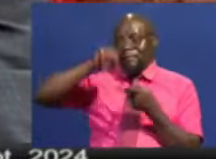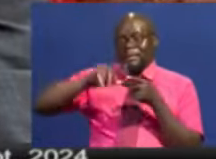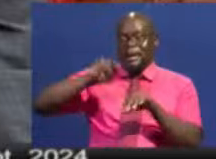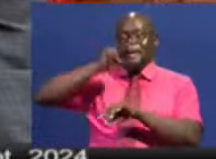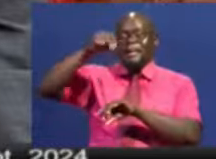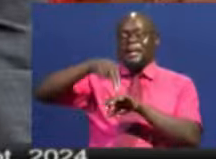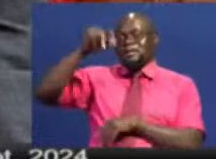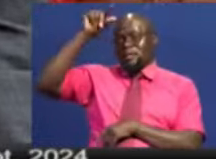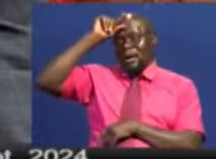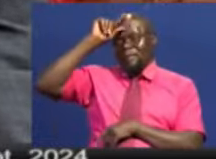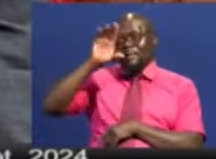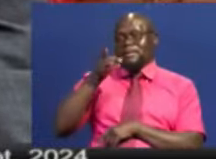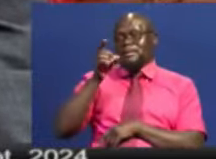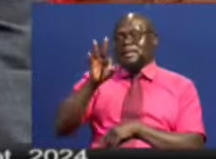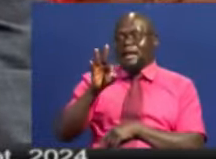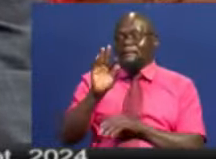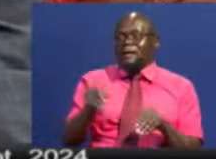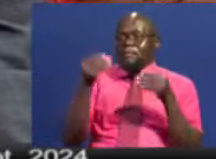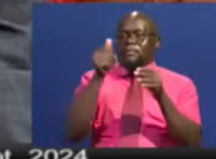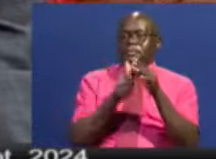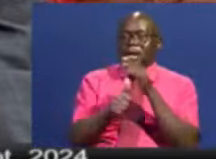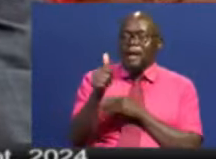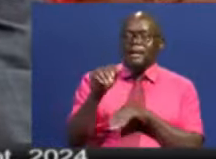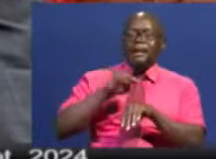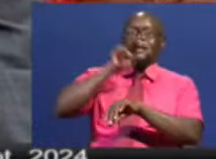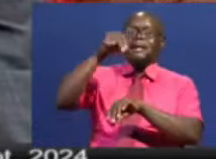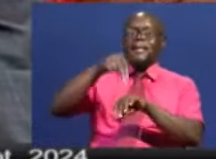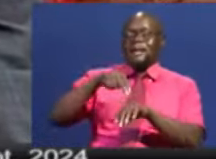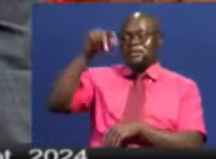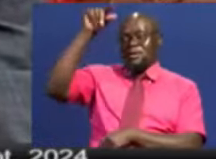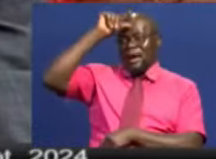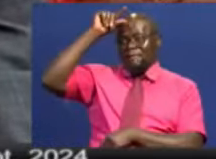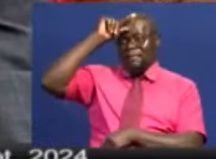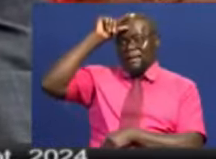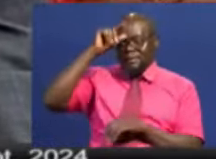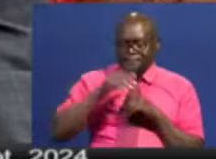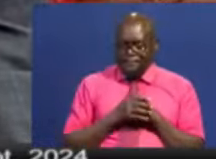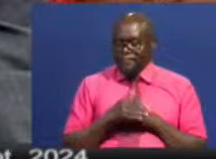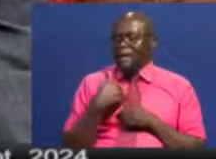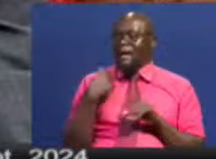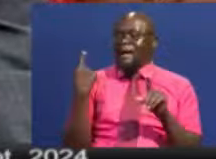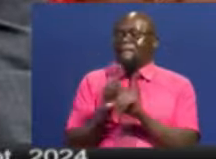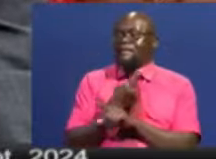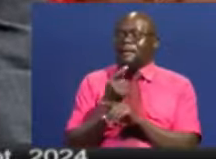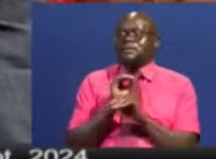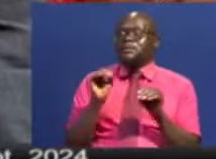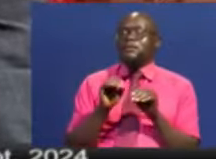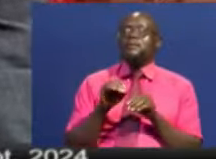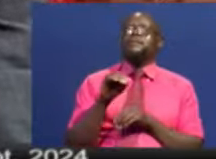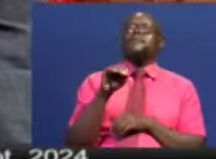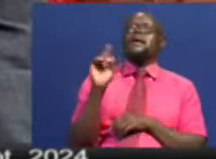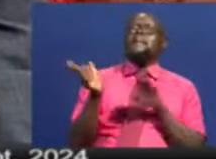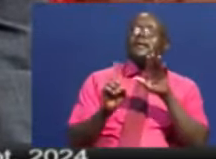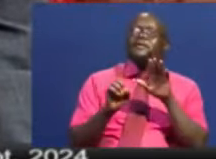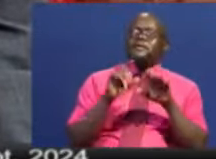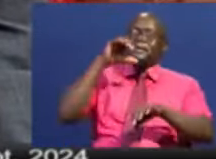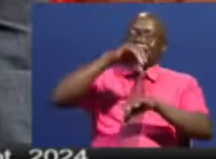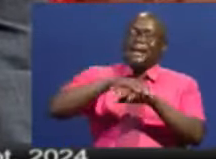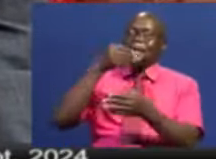national government, and the CDF was put under the national government, Mr. Speaker. There is no difference between a ministry that is